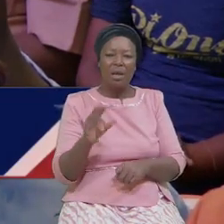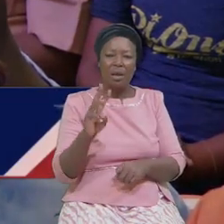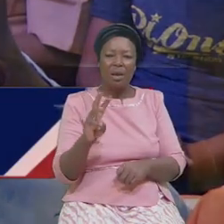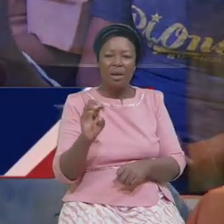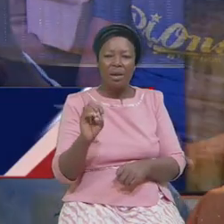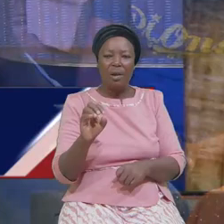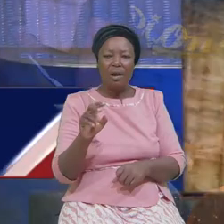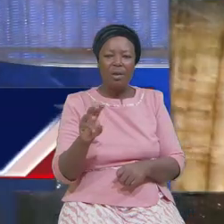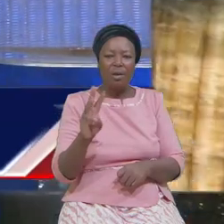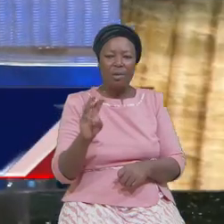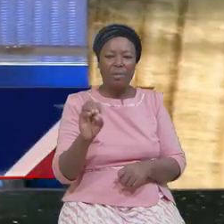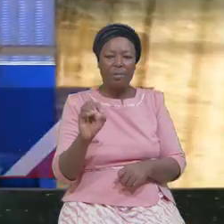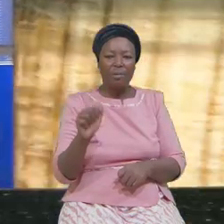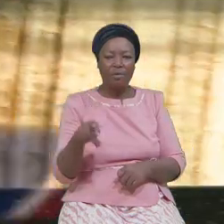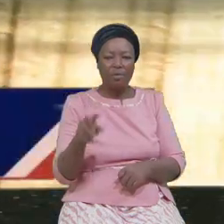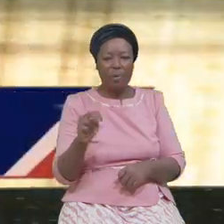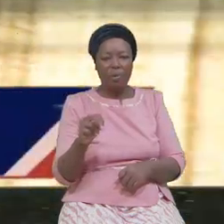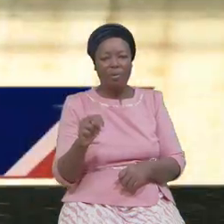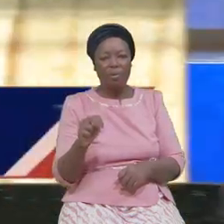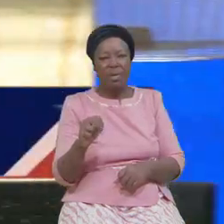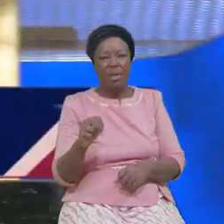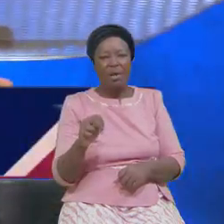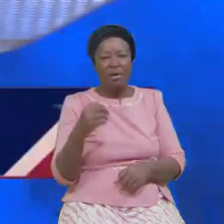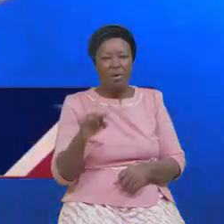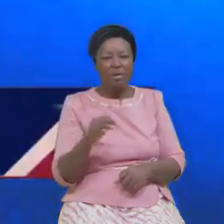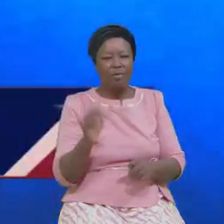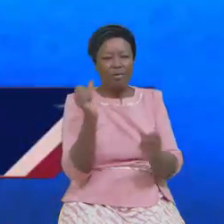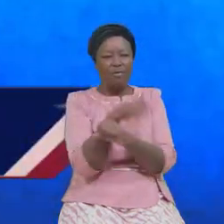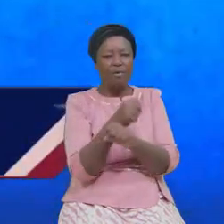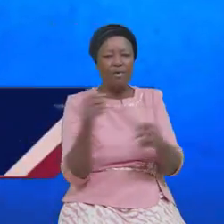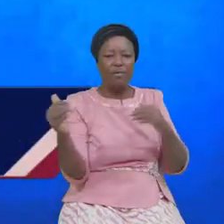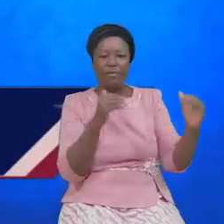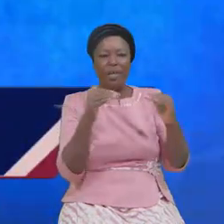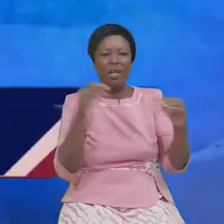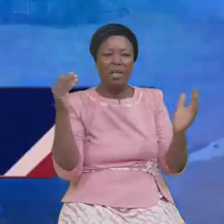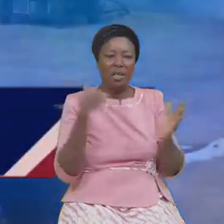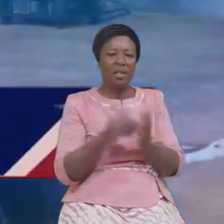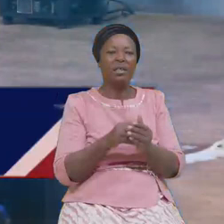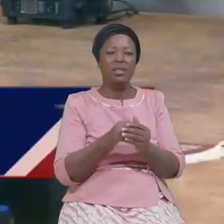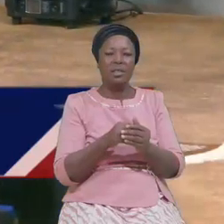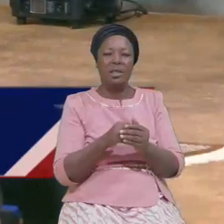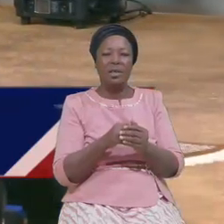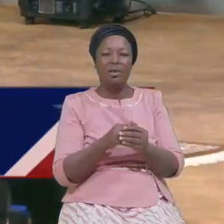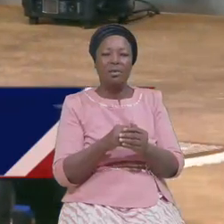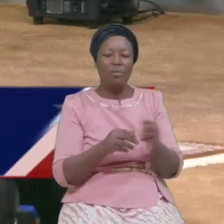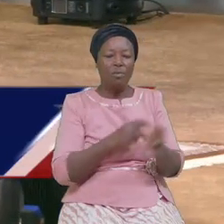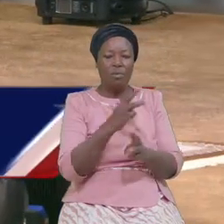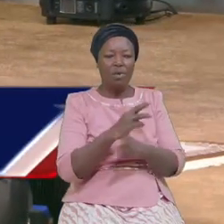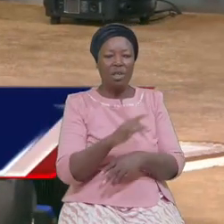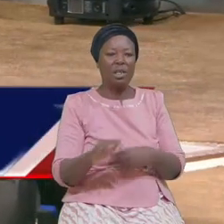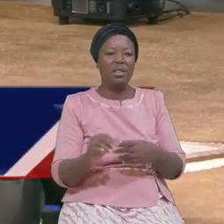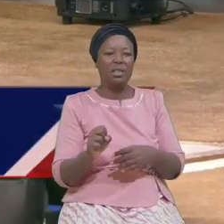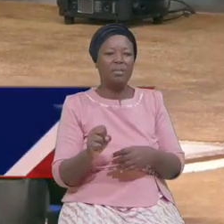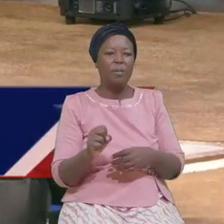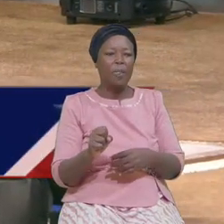tells us in 2 Corinthians chapter 10, and we're reading from verse 4. 2 Corinthians chapter 10, verse 4, "For